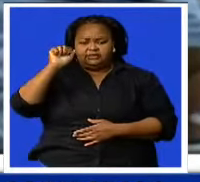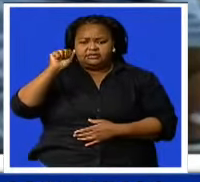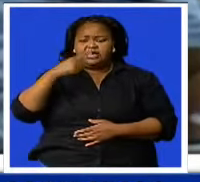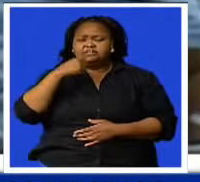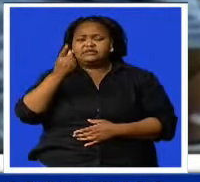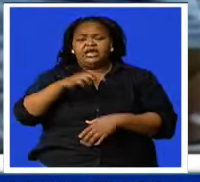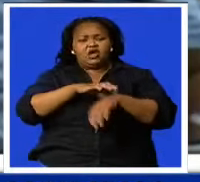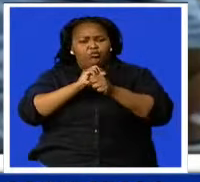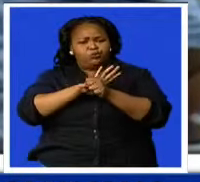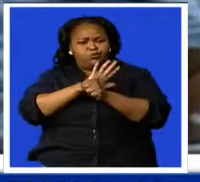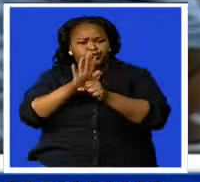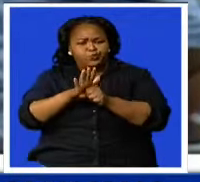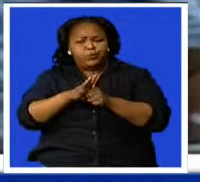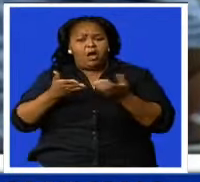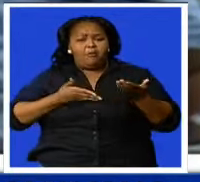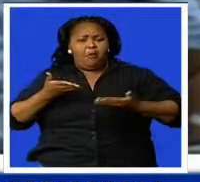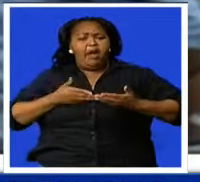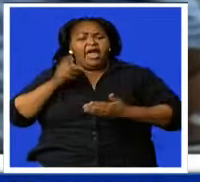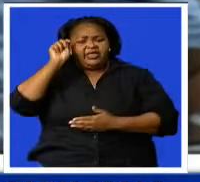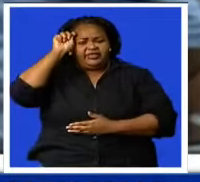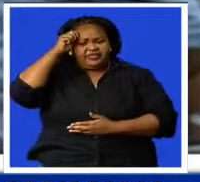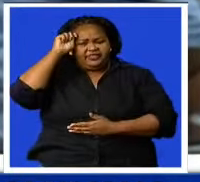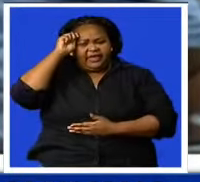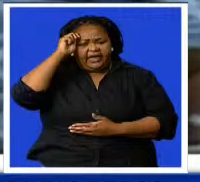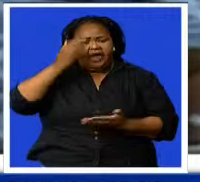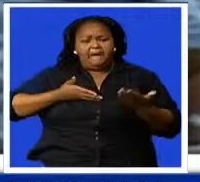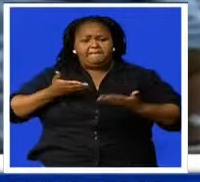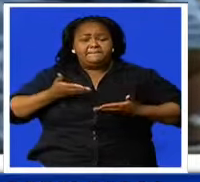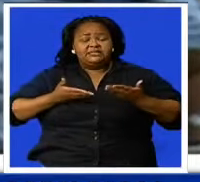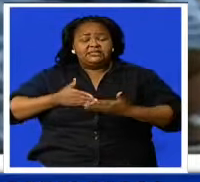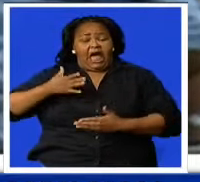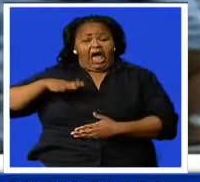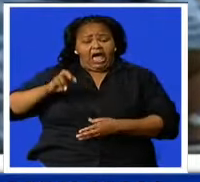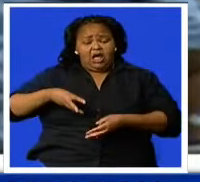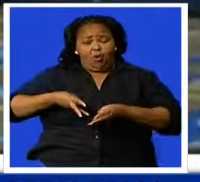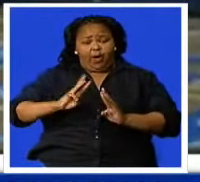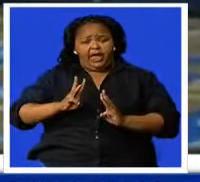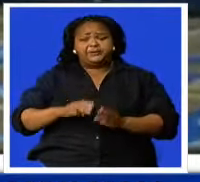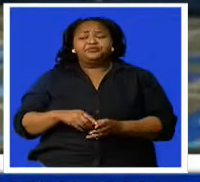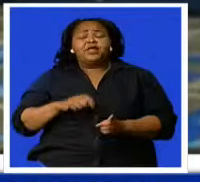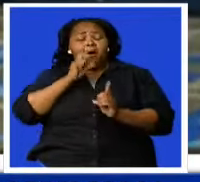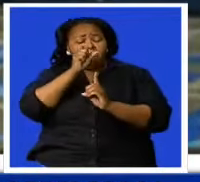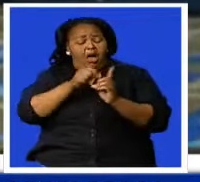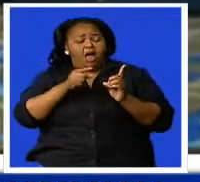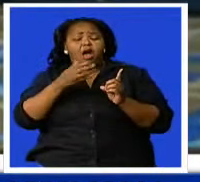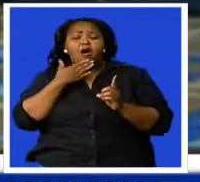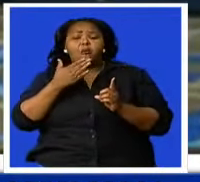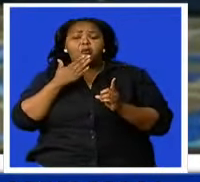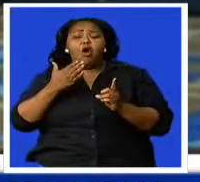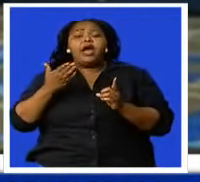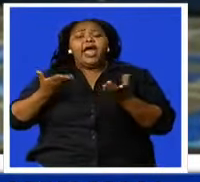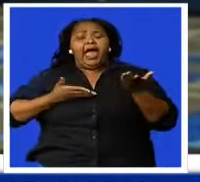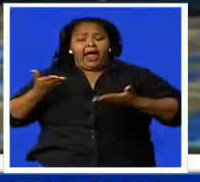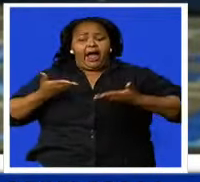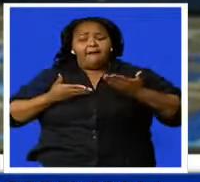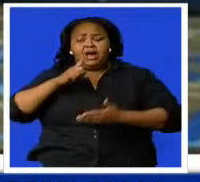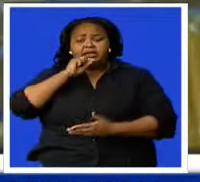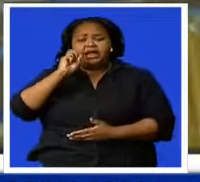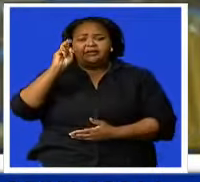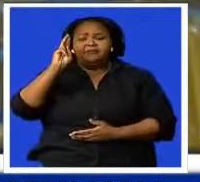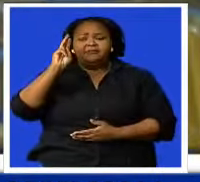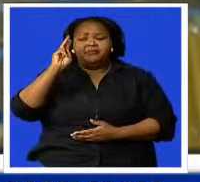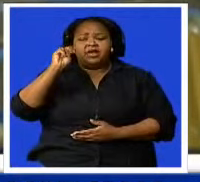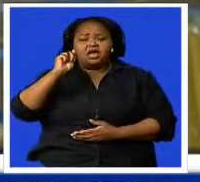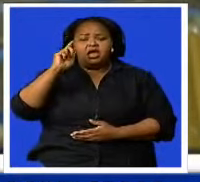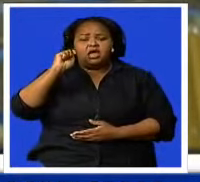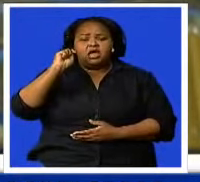bosomabhizinisi bacabanga ibhizinisi ngalenye indlela. Gininza ubonge inkampani leletha le mall lapha eveni Intwese